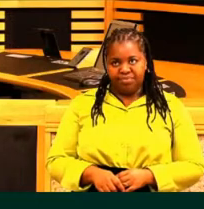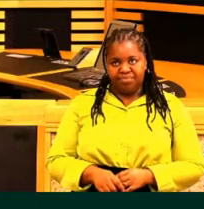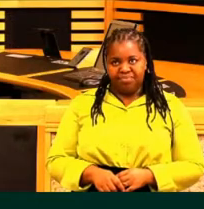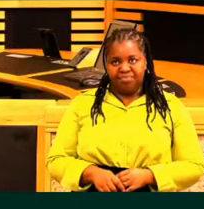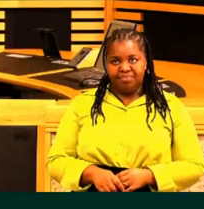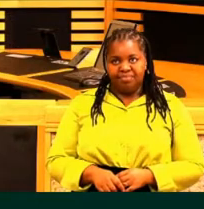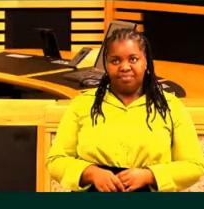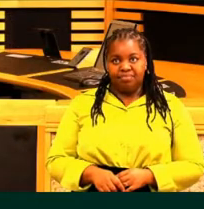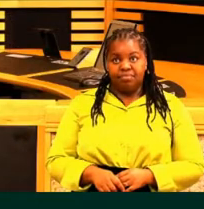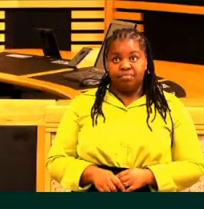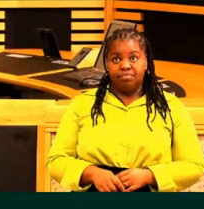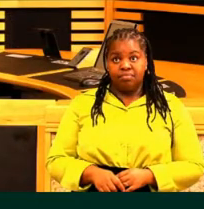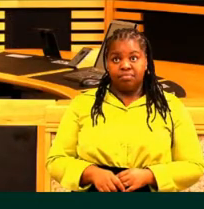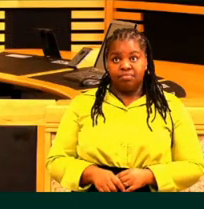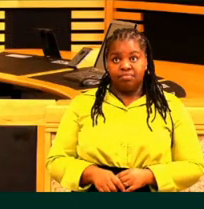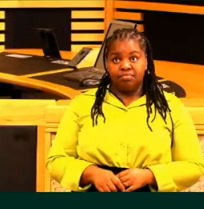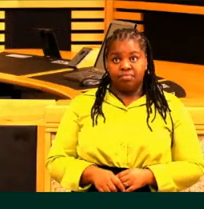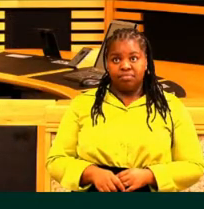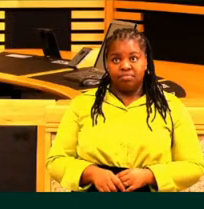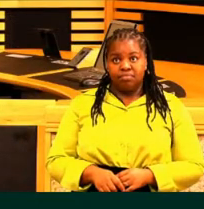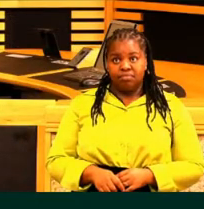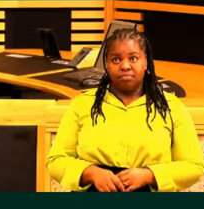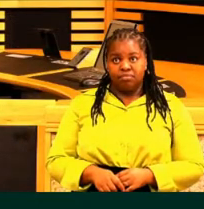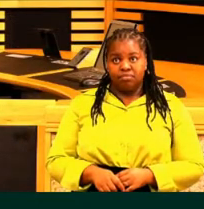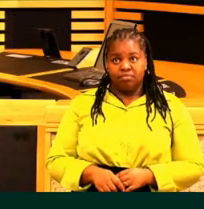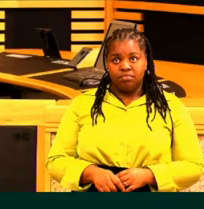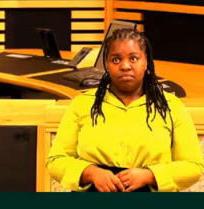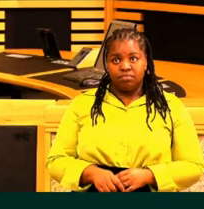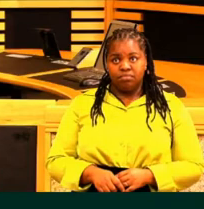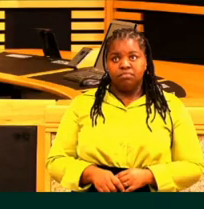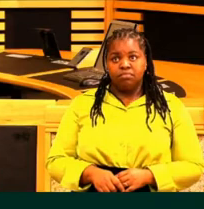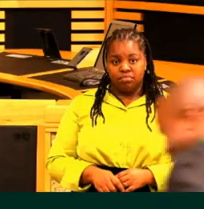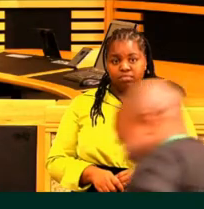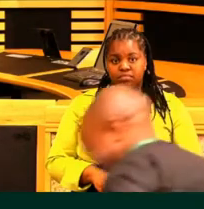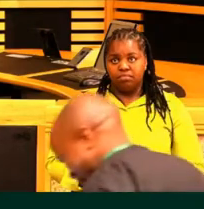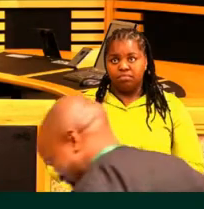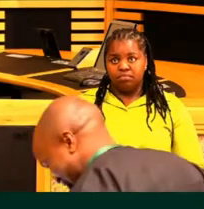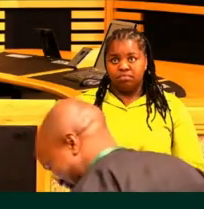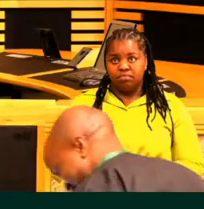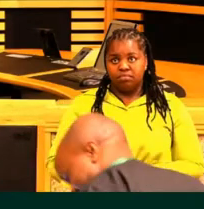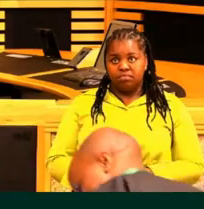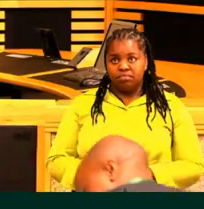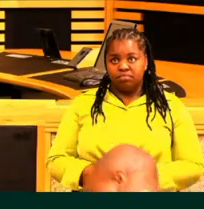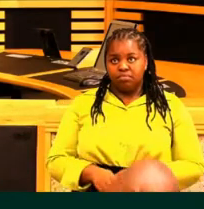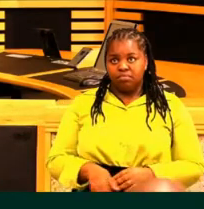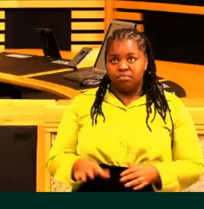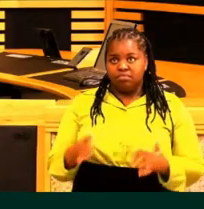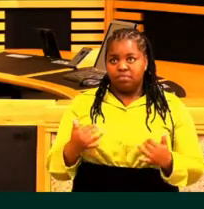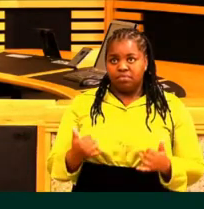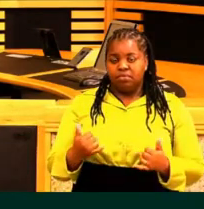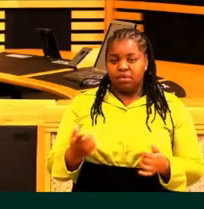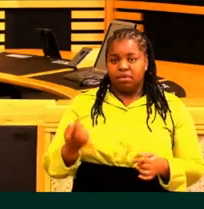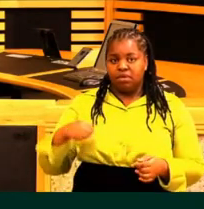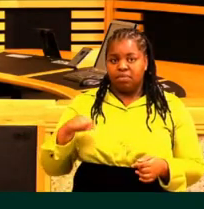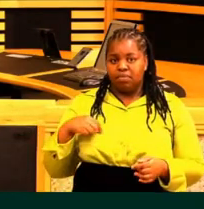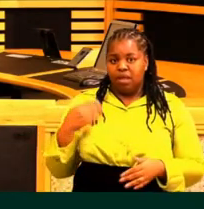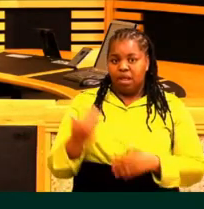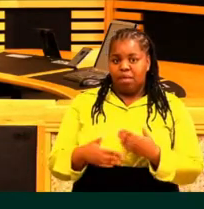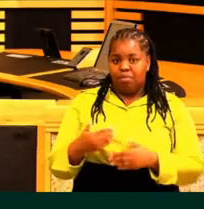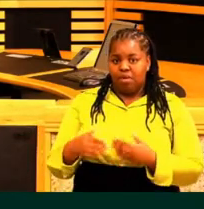honorable members and and colleagues as we are now proceeding through the